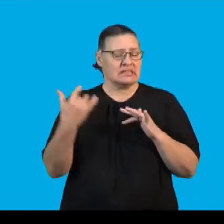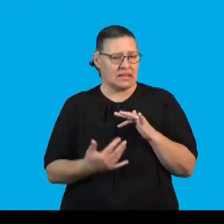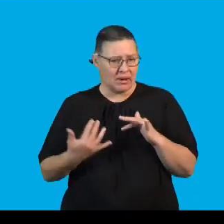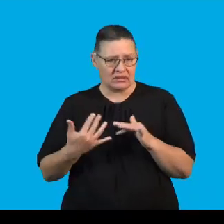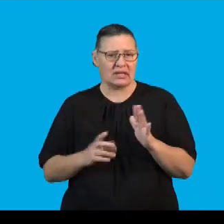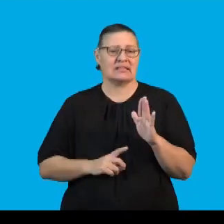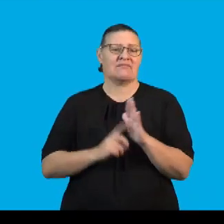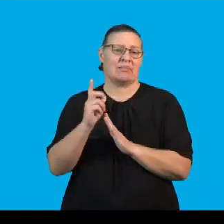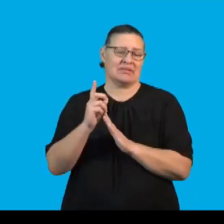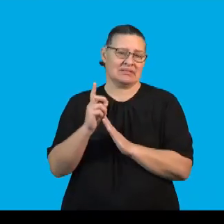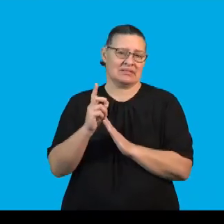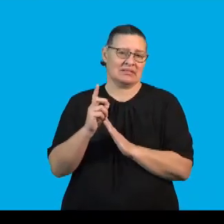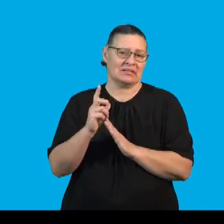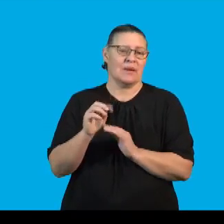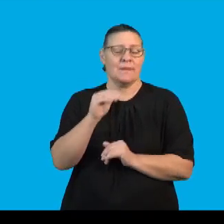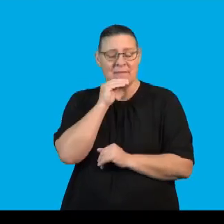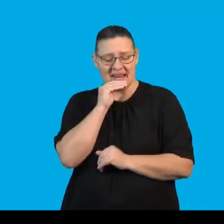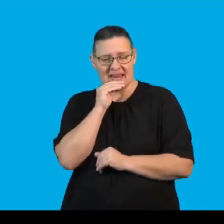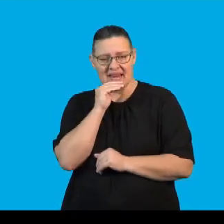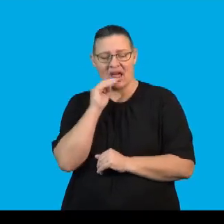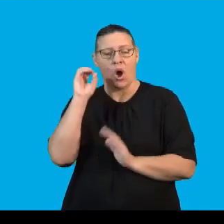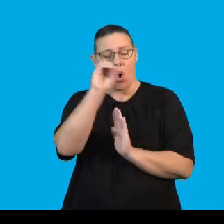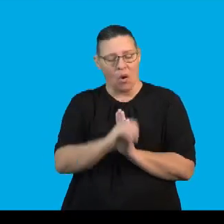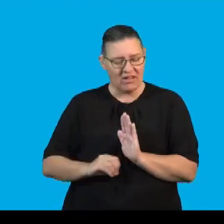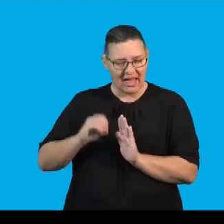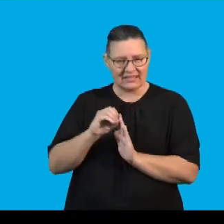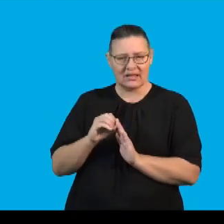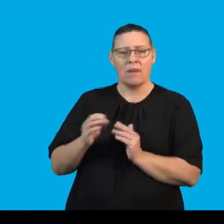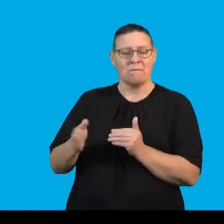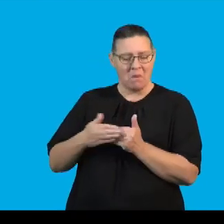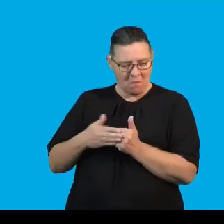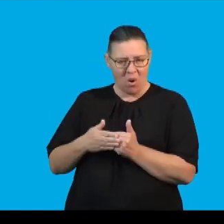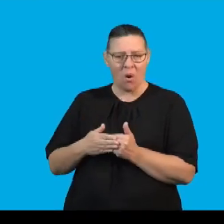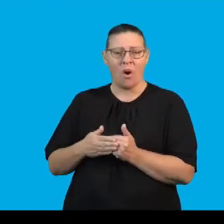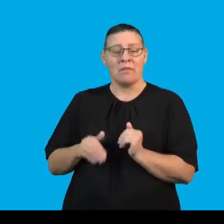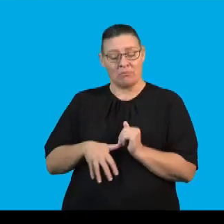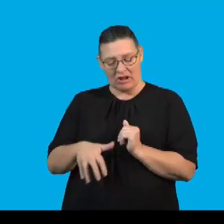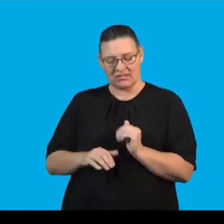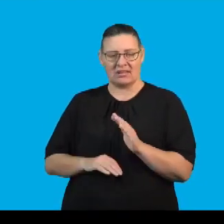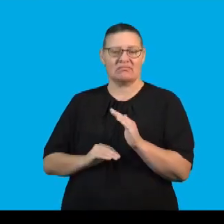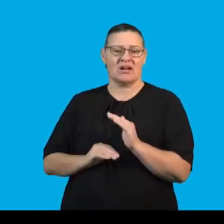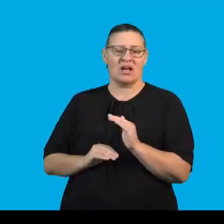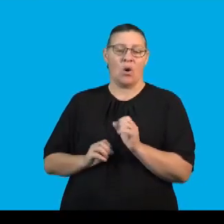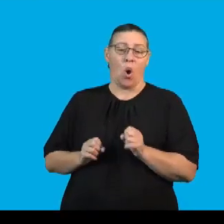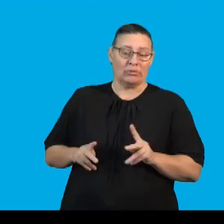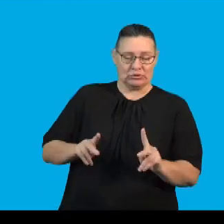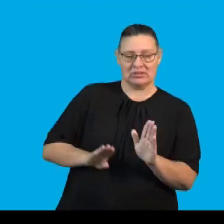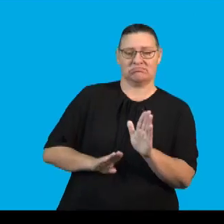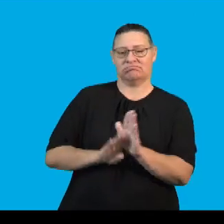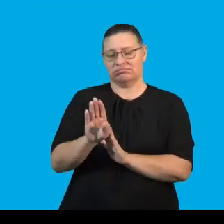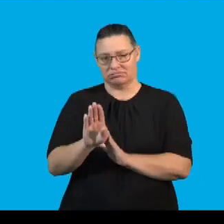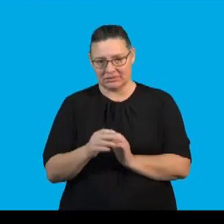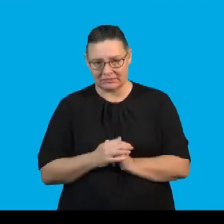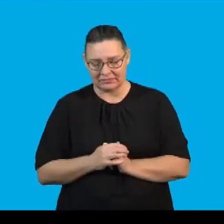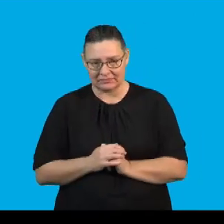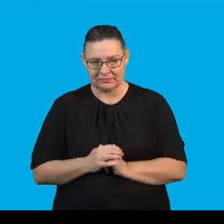FSH will stimulate follicle development, so she will ovulate, increasing chance of pregnancy. So in other words, when